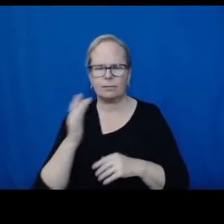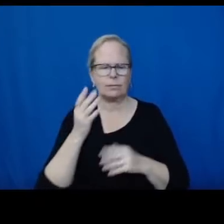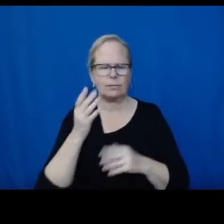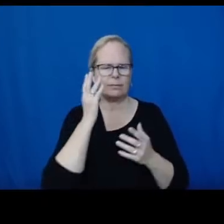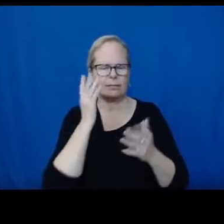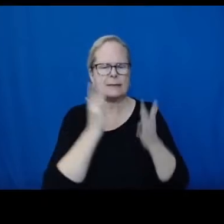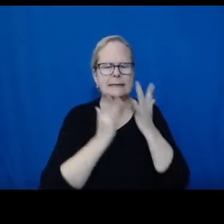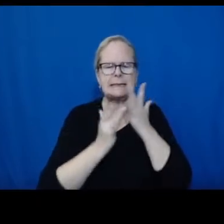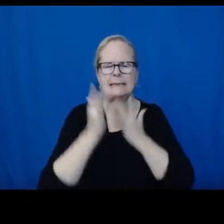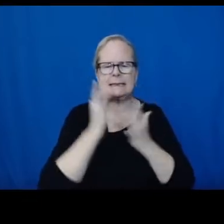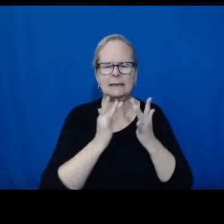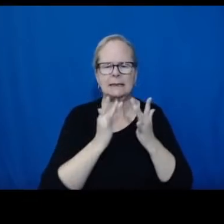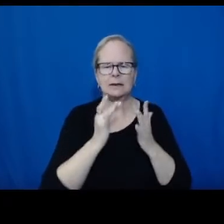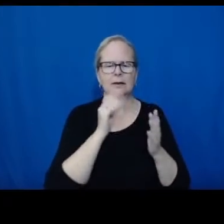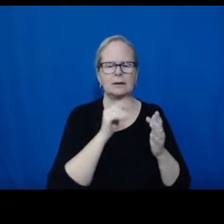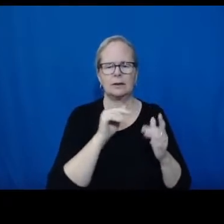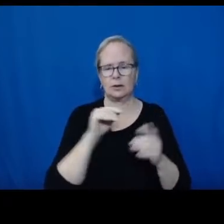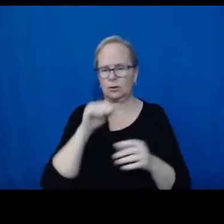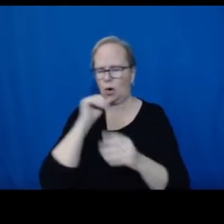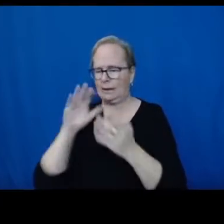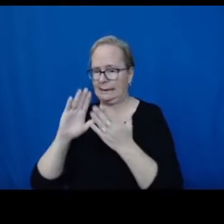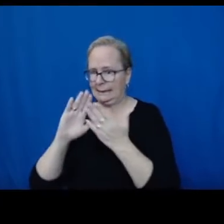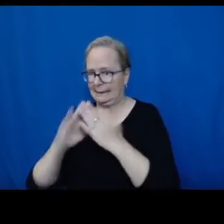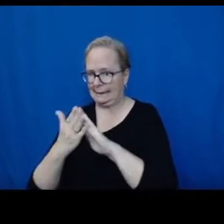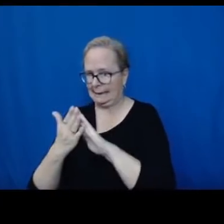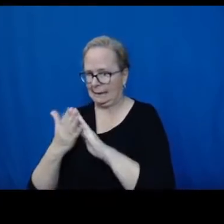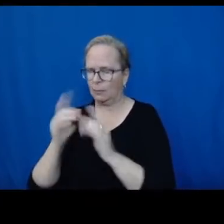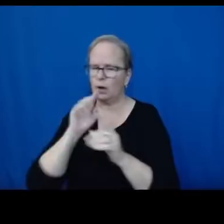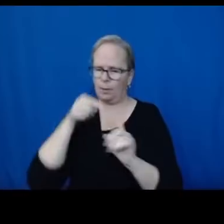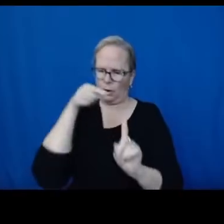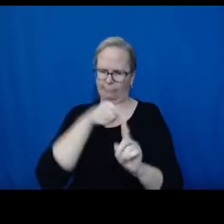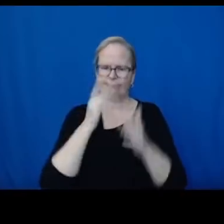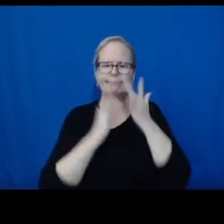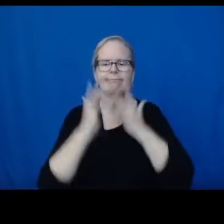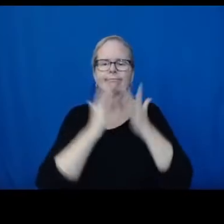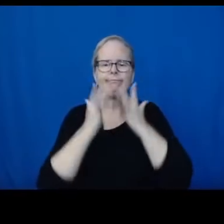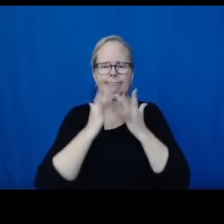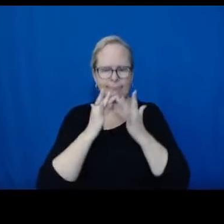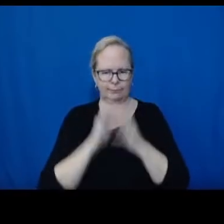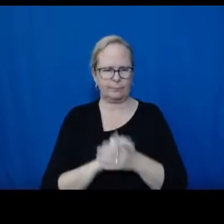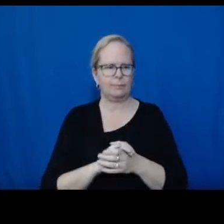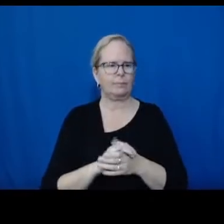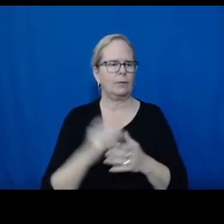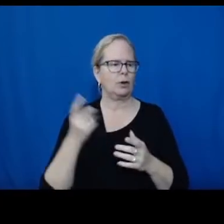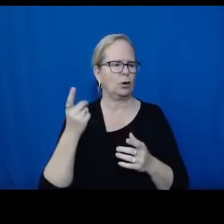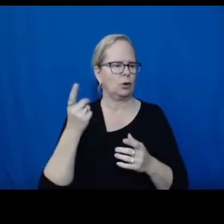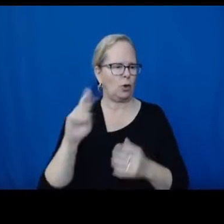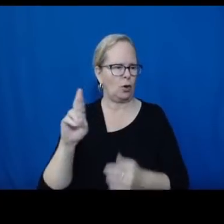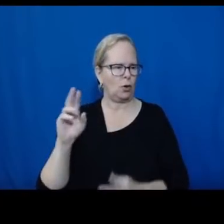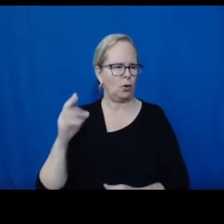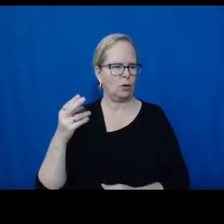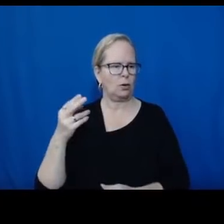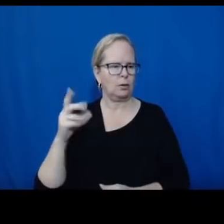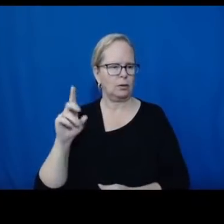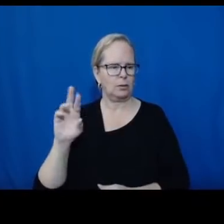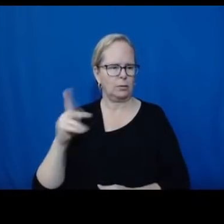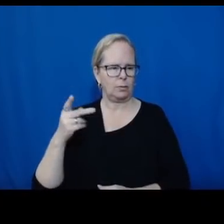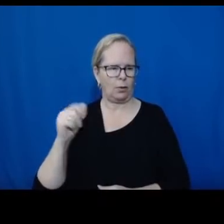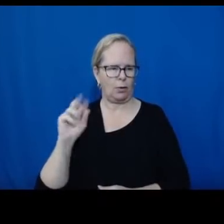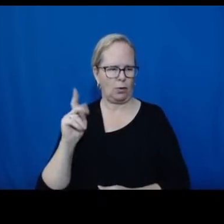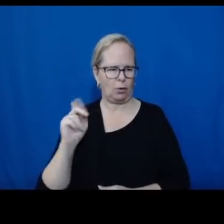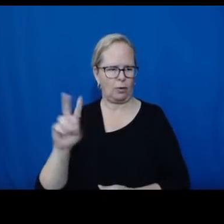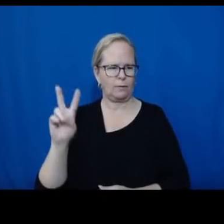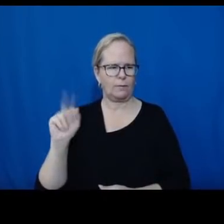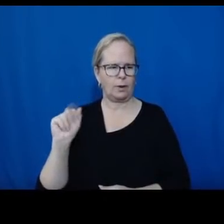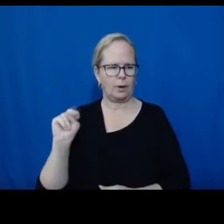centers. I'm going to bring up Danielle and Dr. Vandermeer and Holly, and I am going to